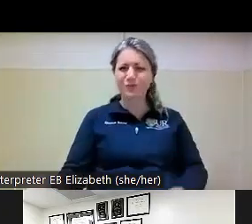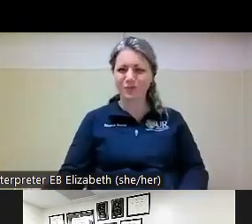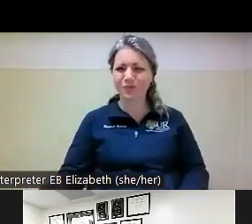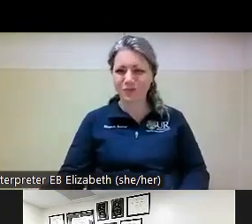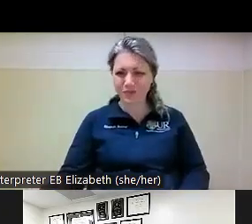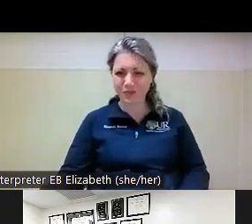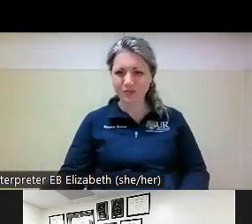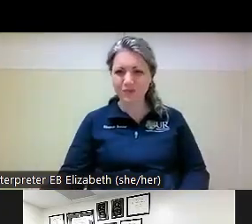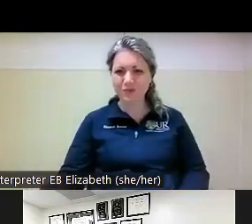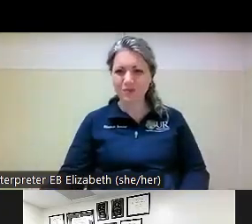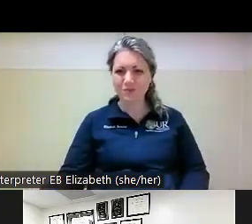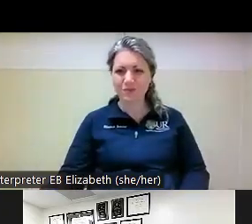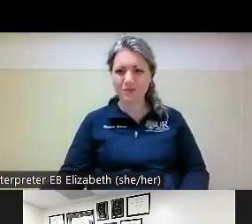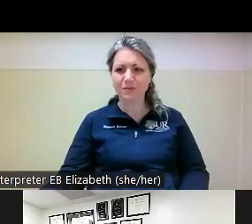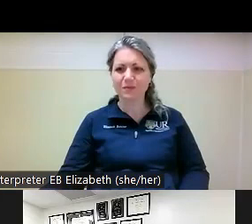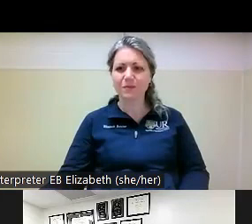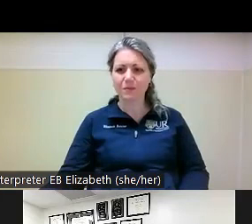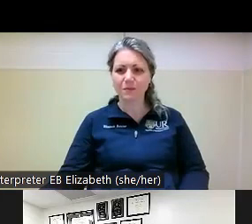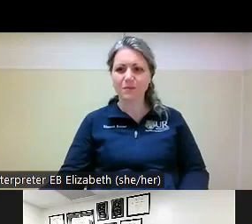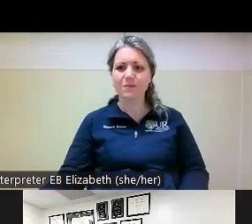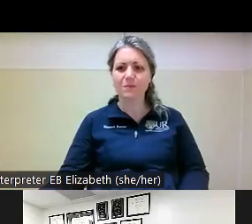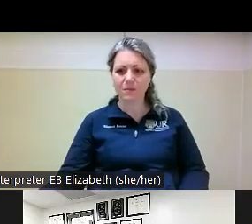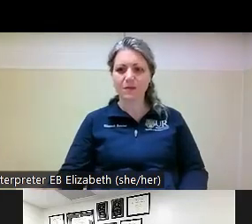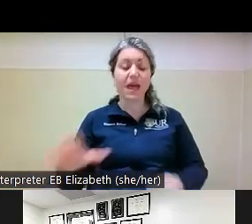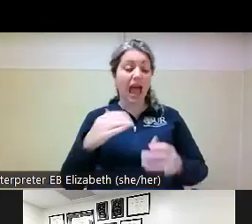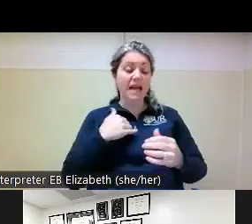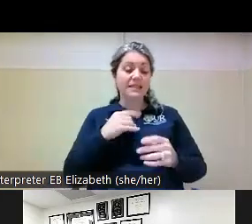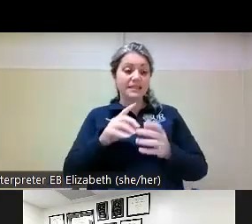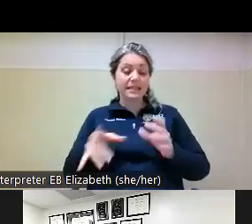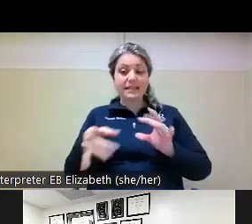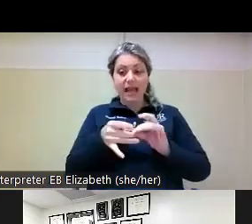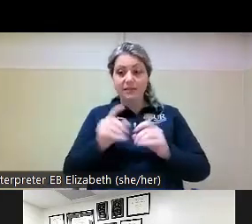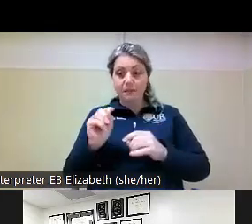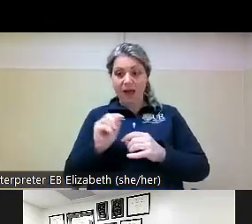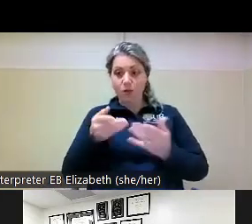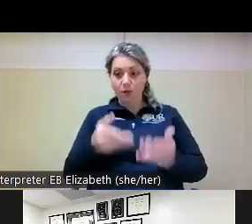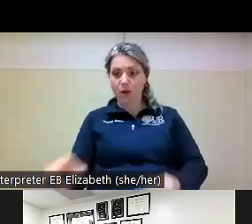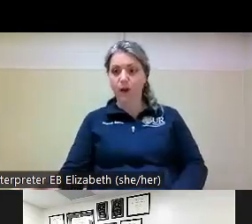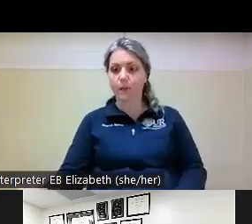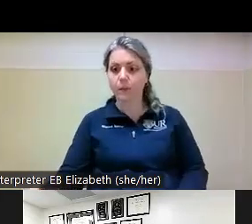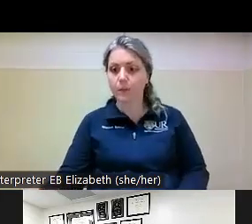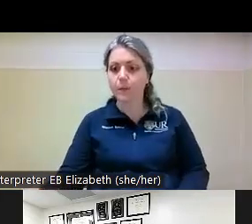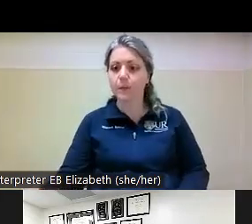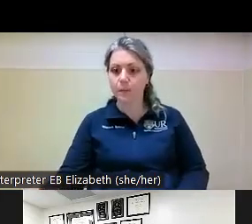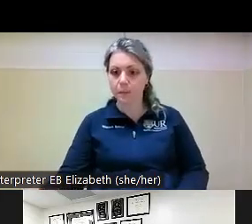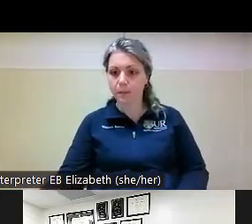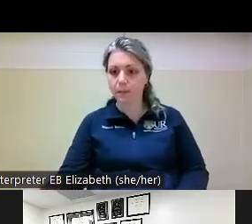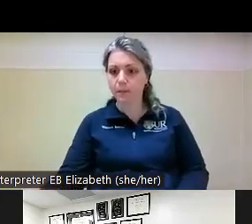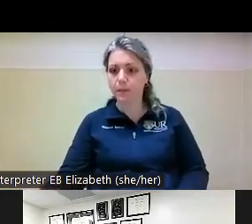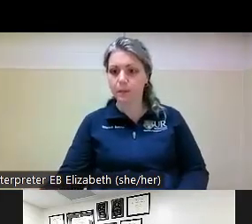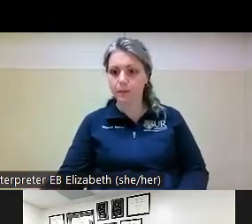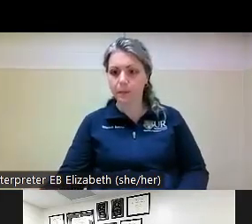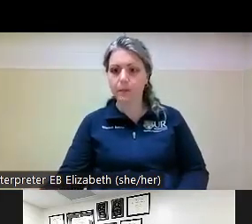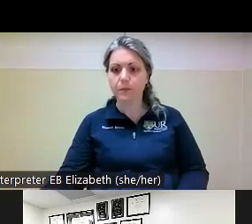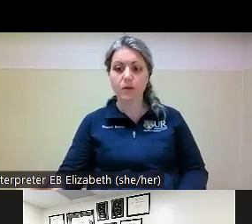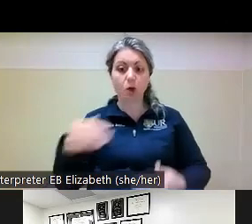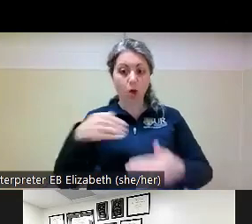is a private room. It has an attached bathroom where you'll go in and you can change into a